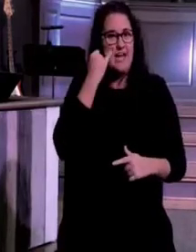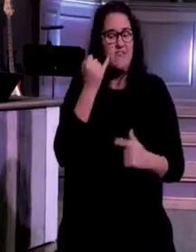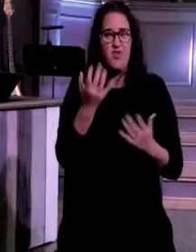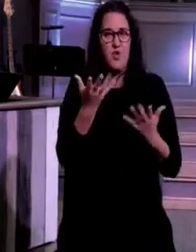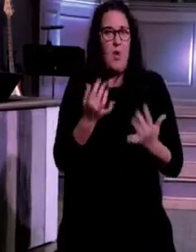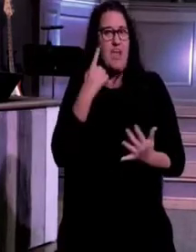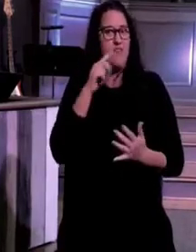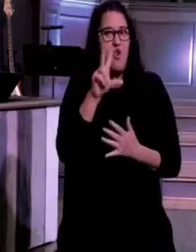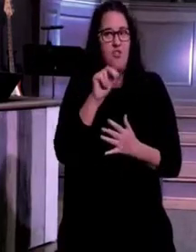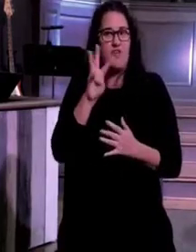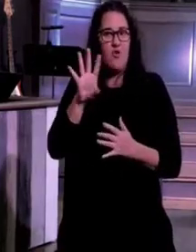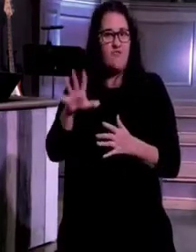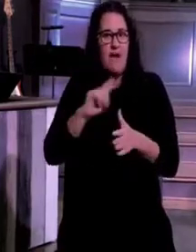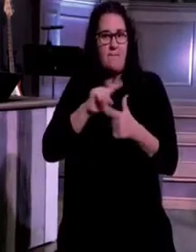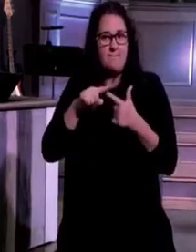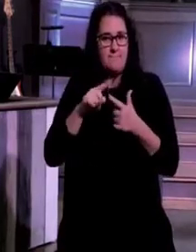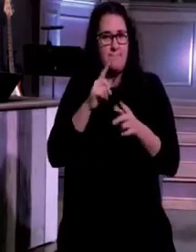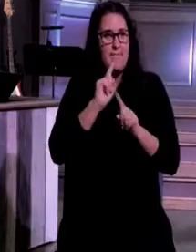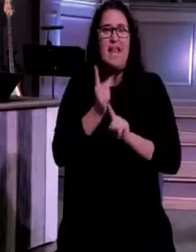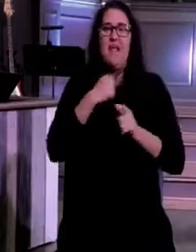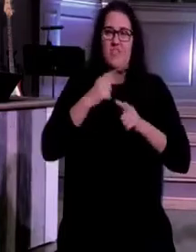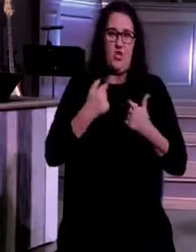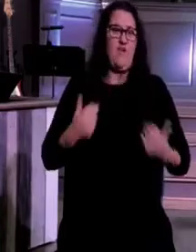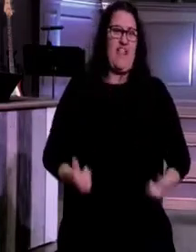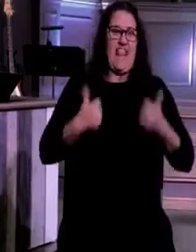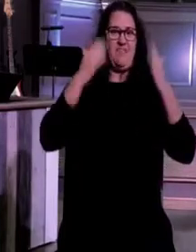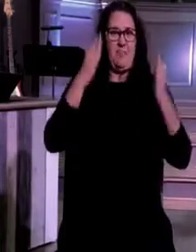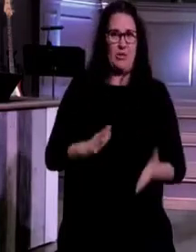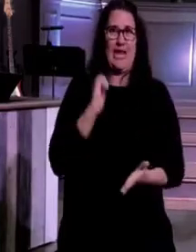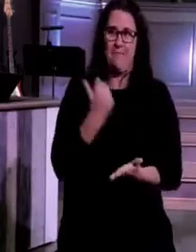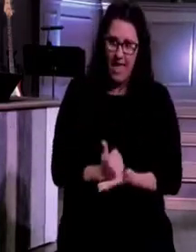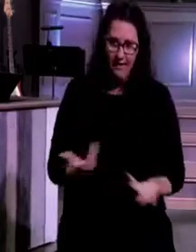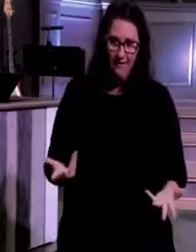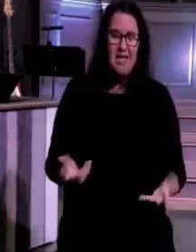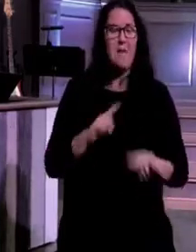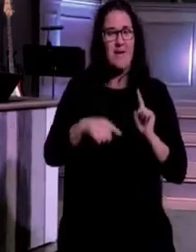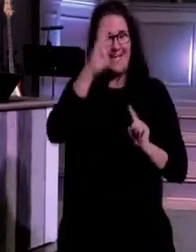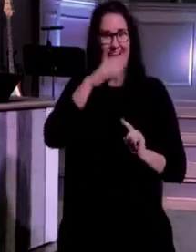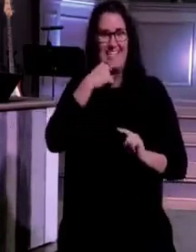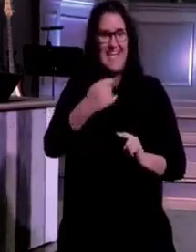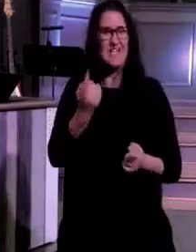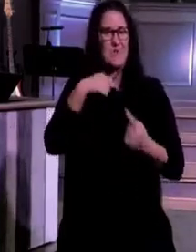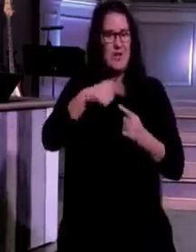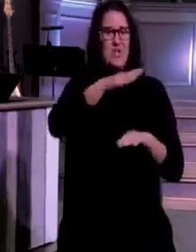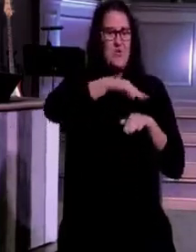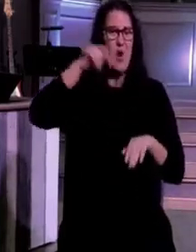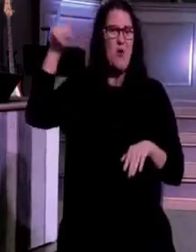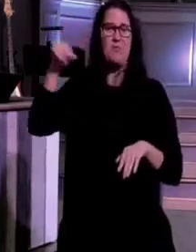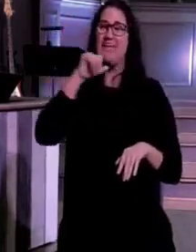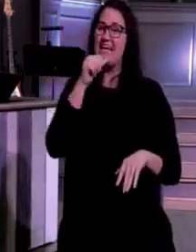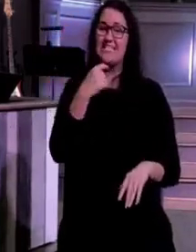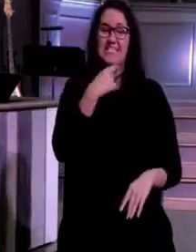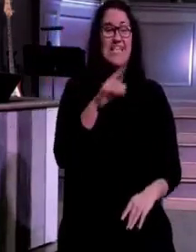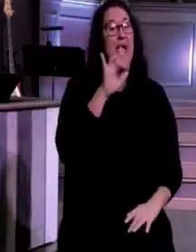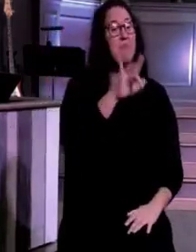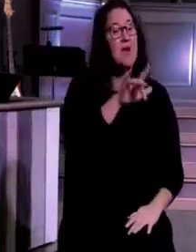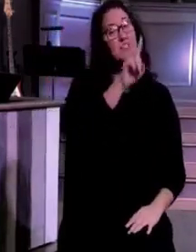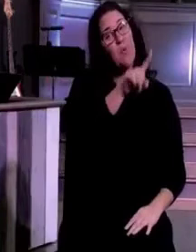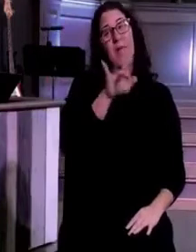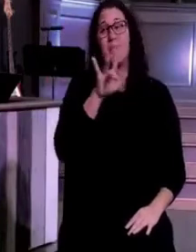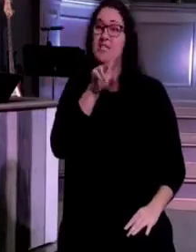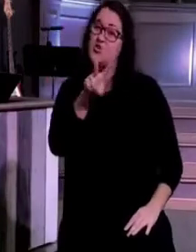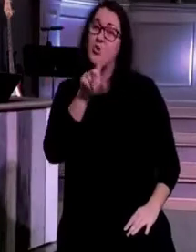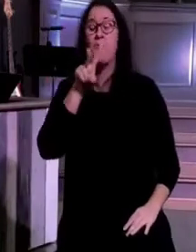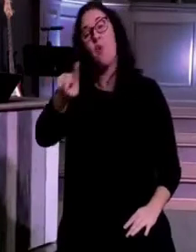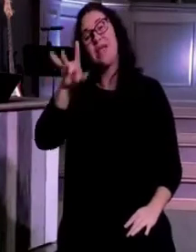that will be a live person. Can I get an amen? But God says, when you call God, he doesn't say press 1, press 2, press